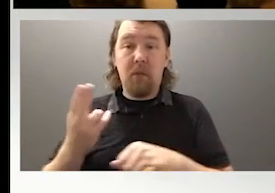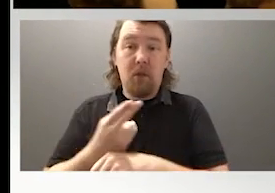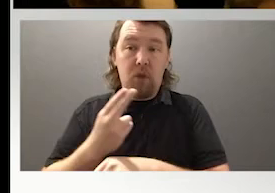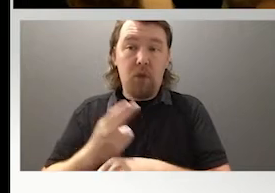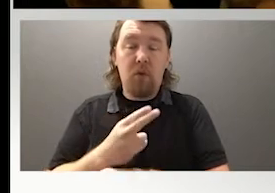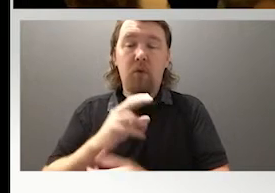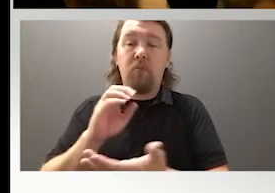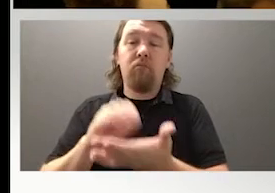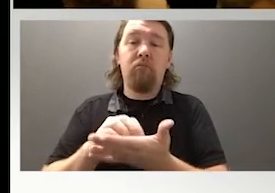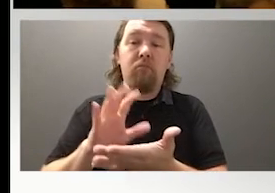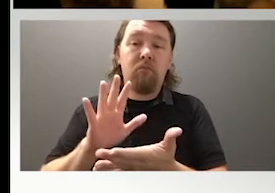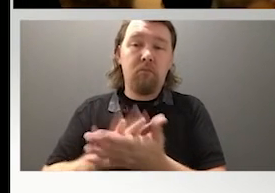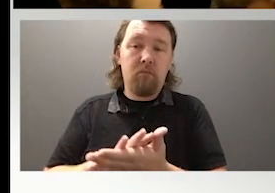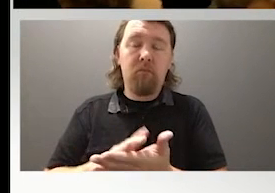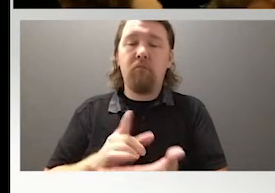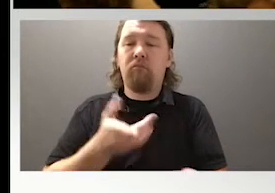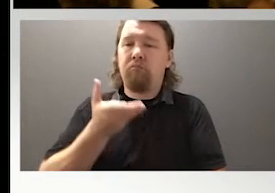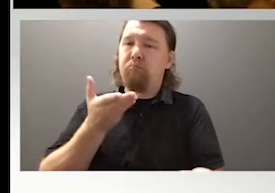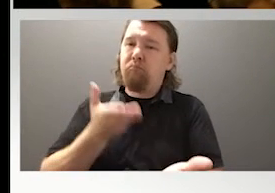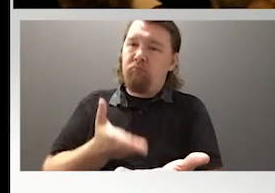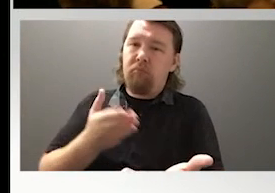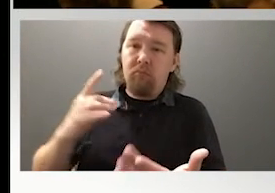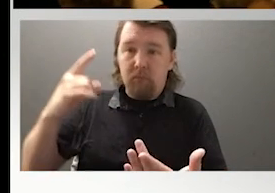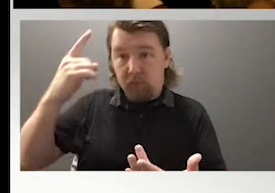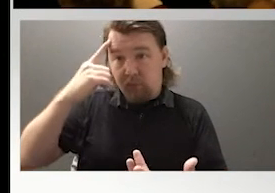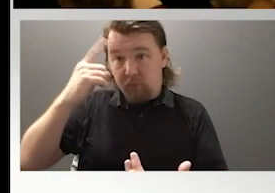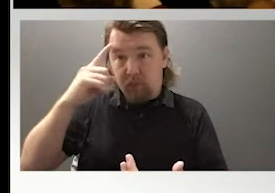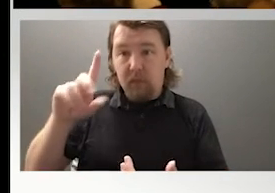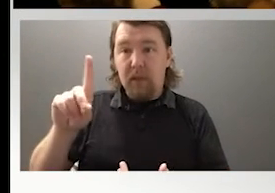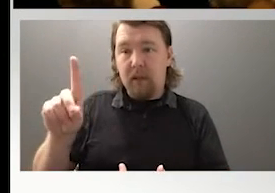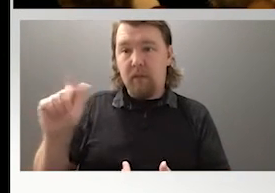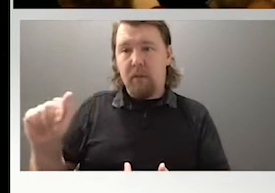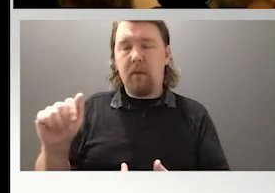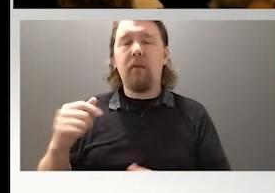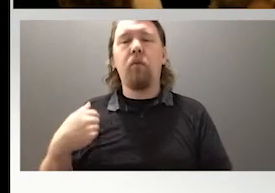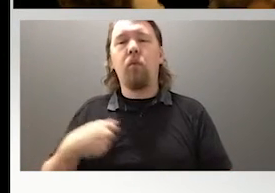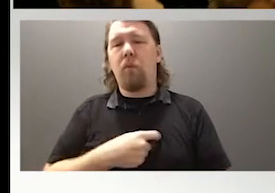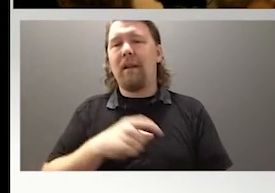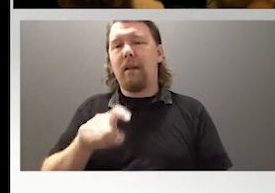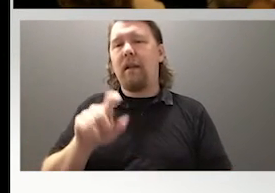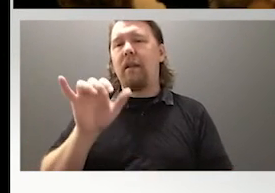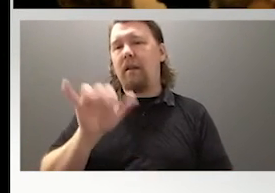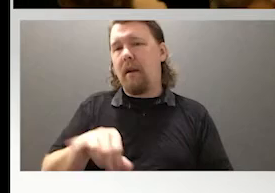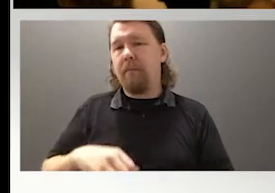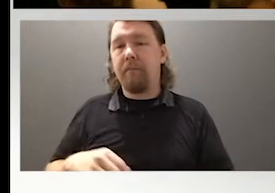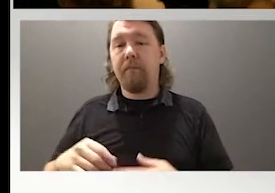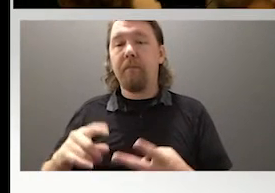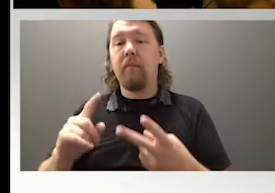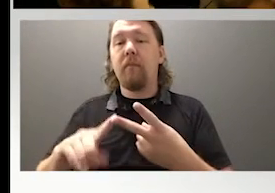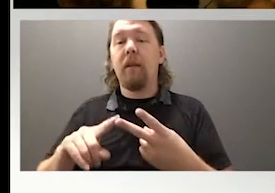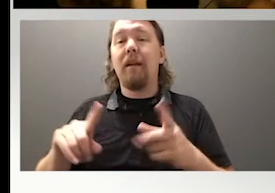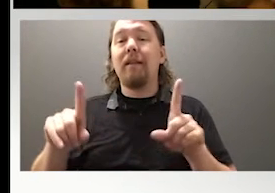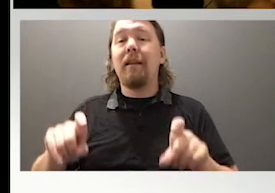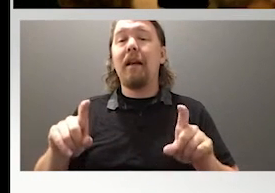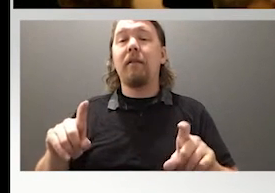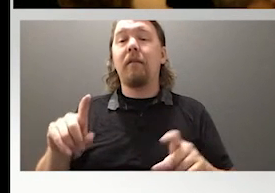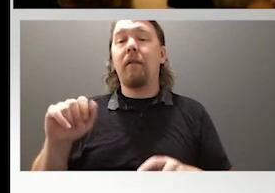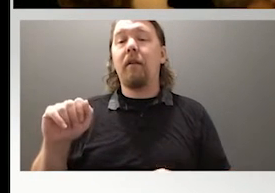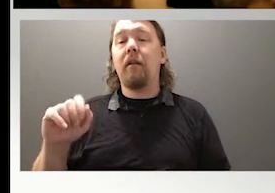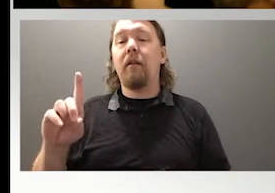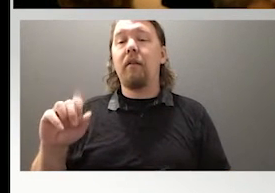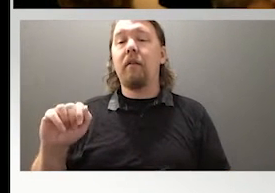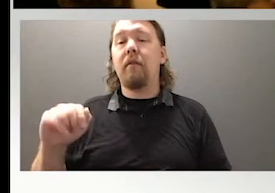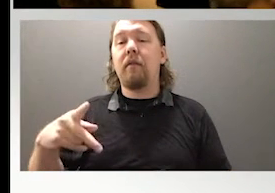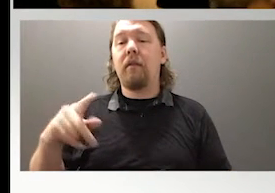to document an intellectual disability, that's what we would need. We would also need tests of adaptive functioning,